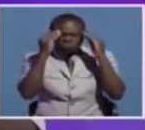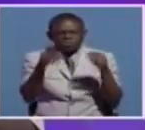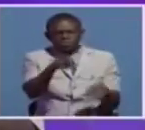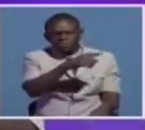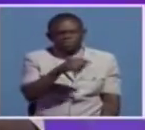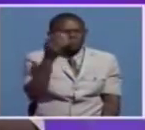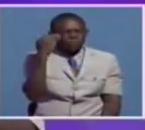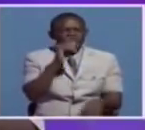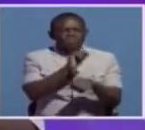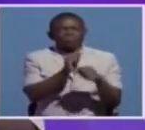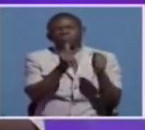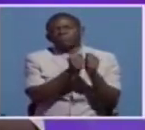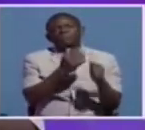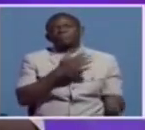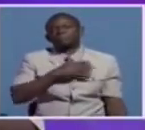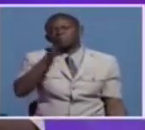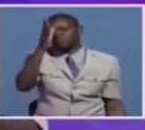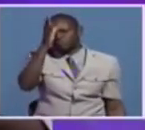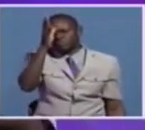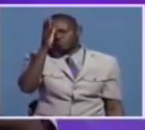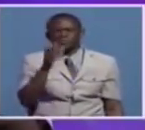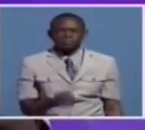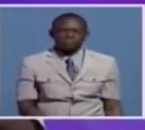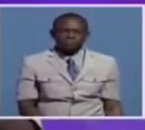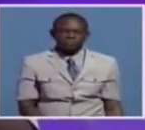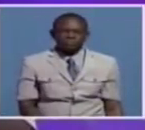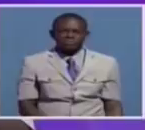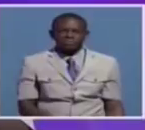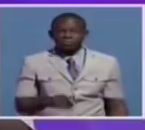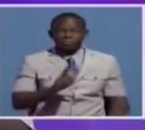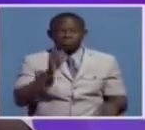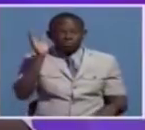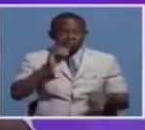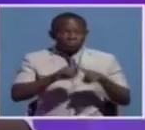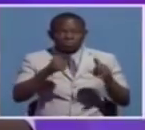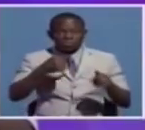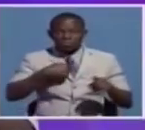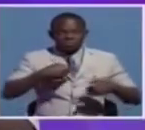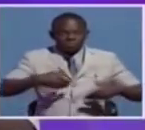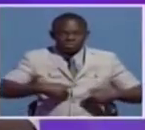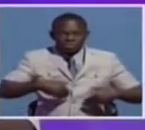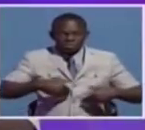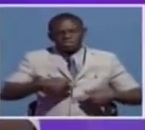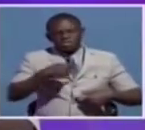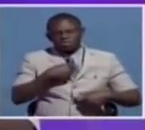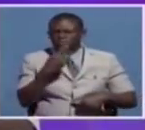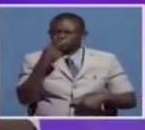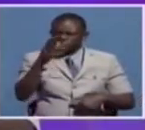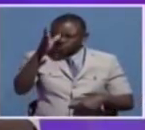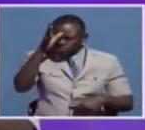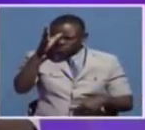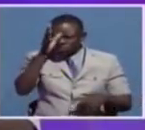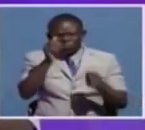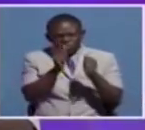together. What they were doing, obviously, I had no idea, but you could see that something was going on, and that they